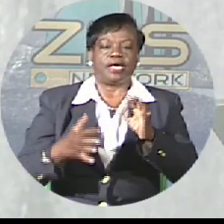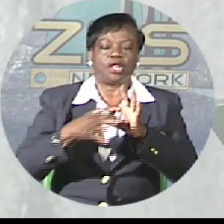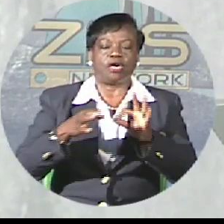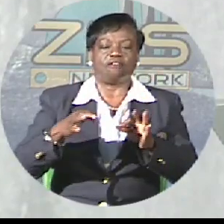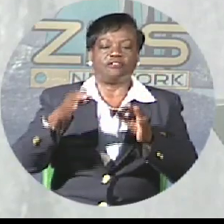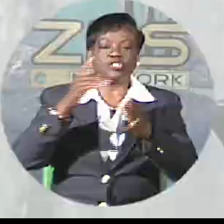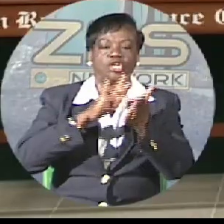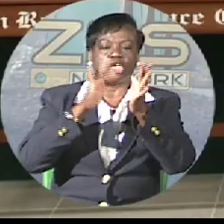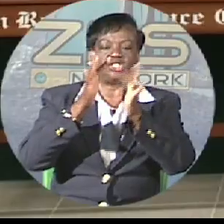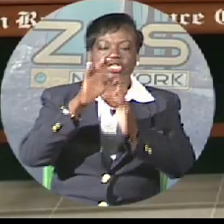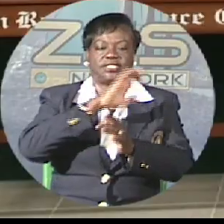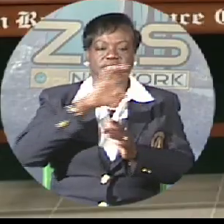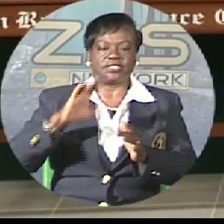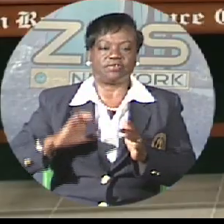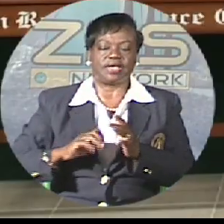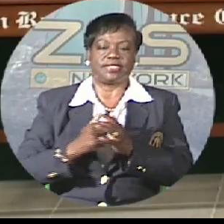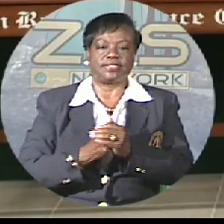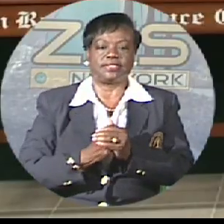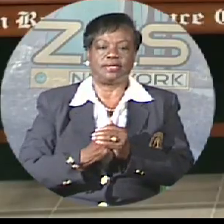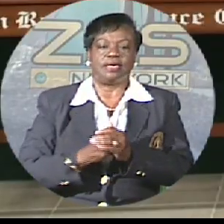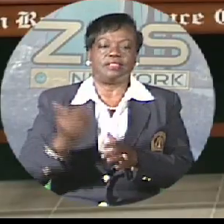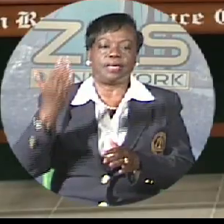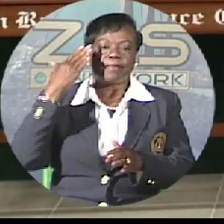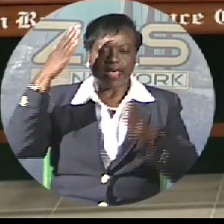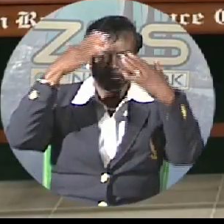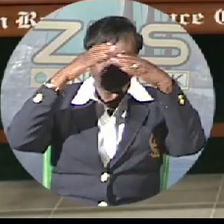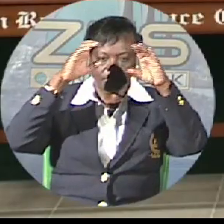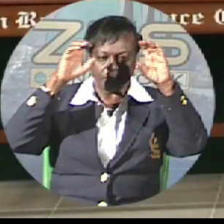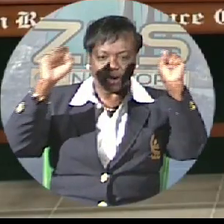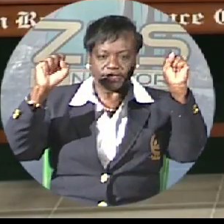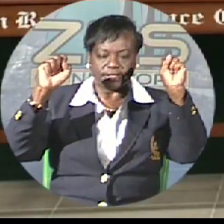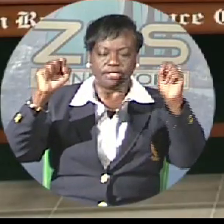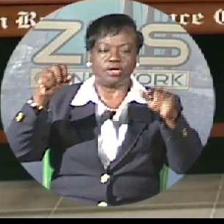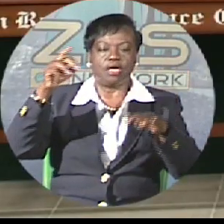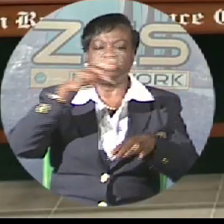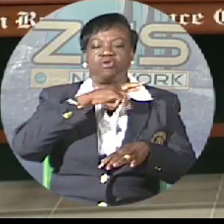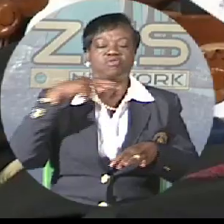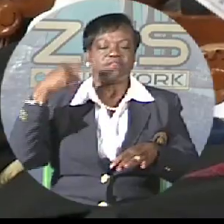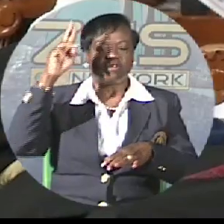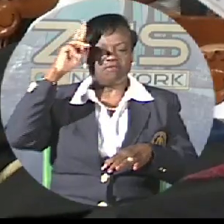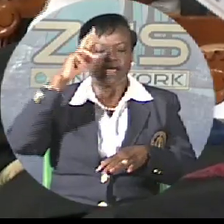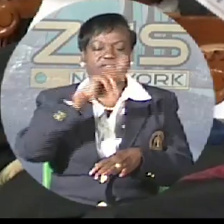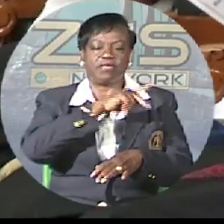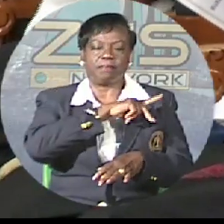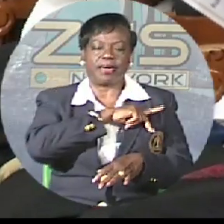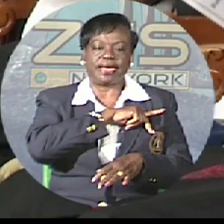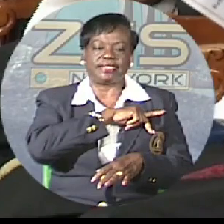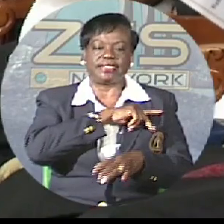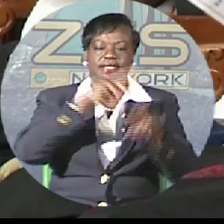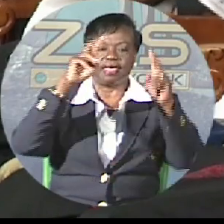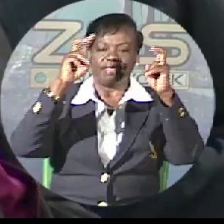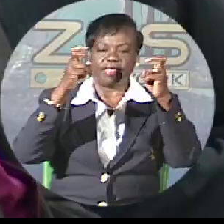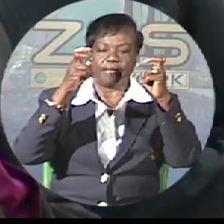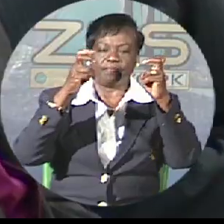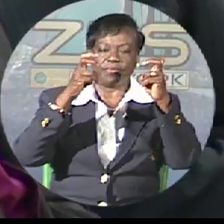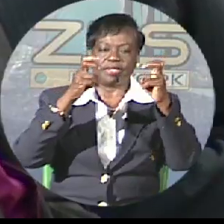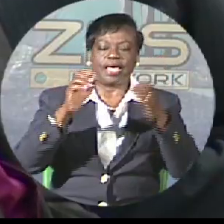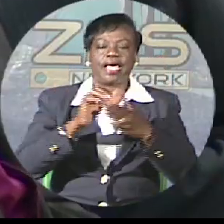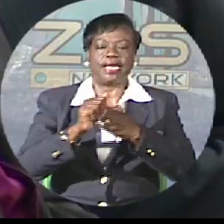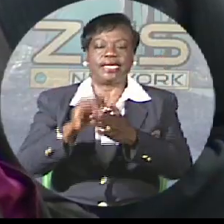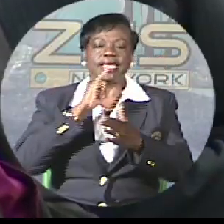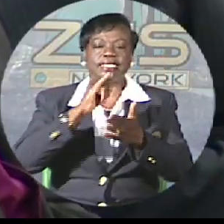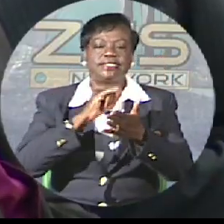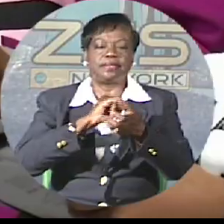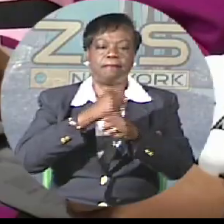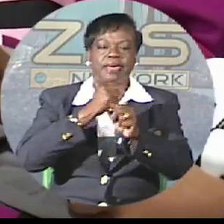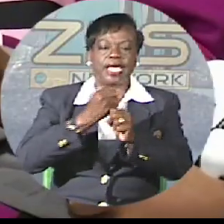Jesus Christ. Immediate past president of the Bahamas Christian Council, Reverend Ranford Patterson's theme was "A leader is made before a leader is